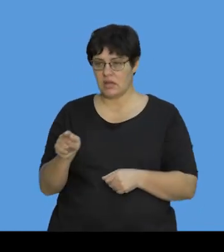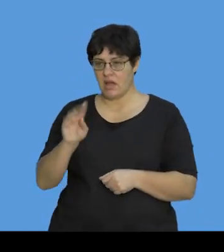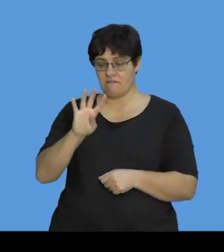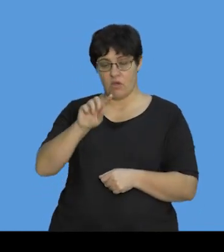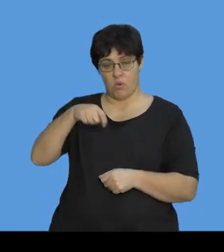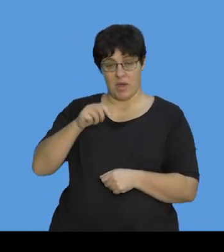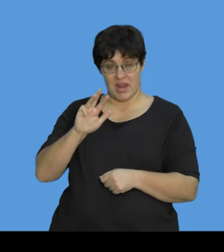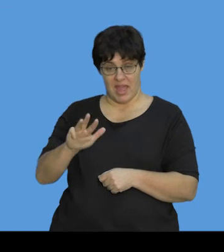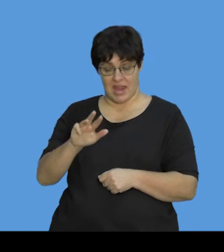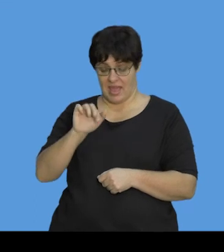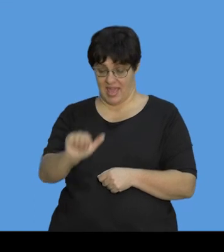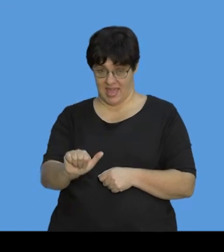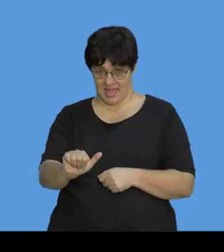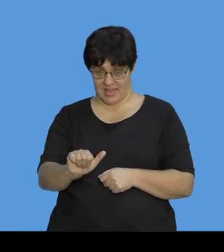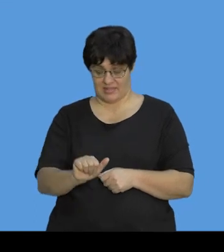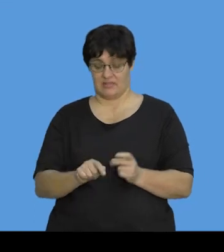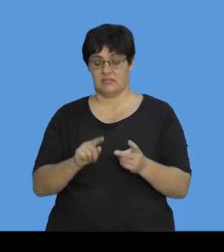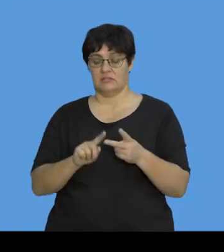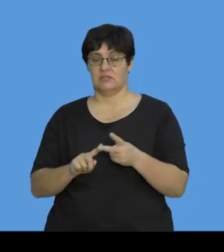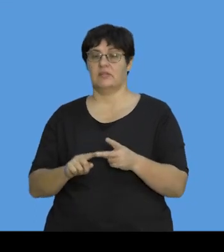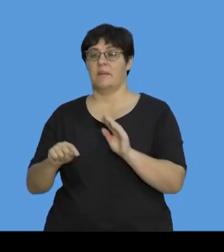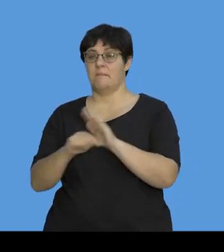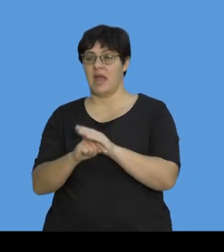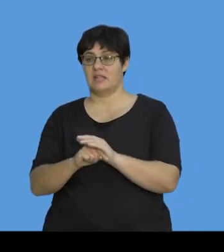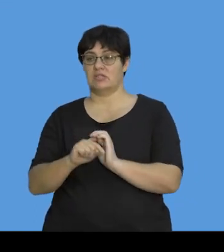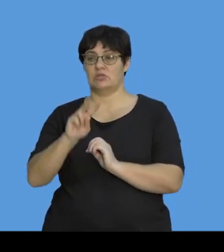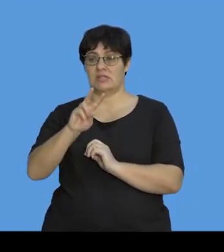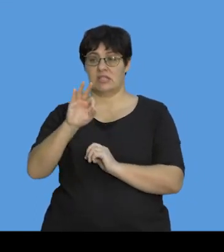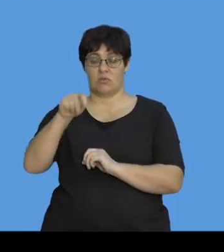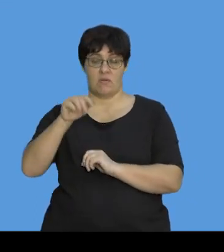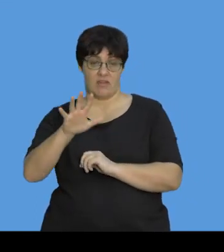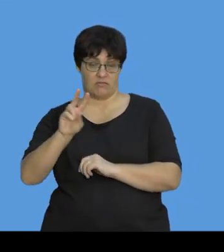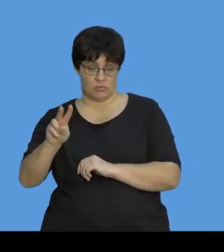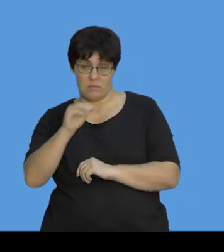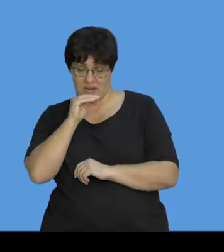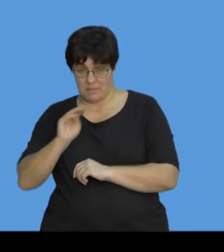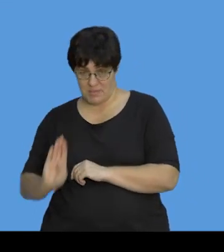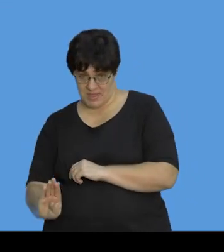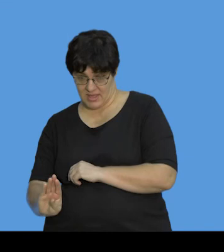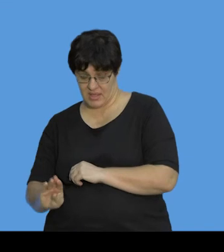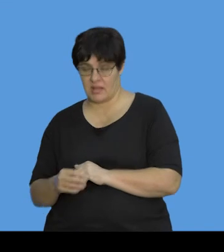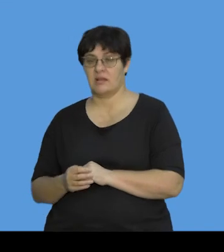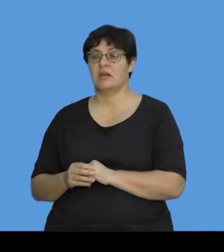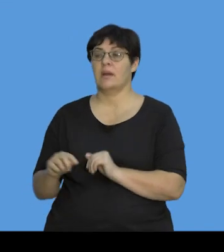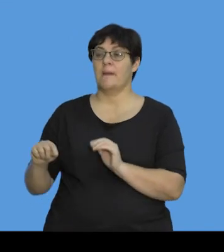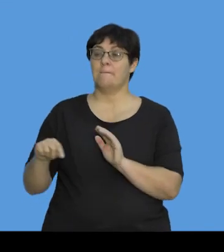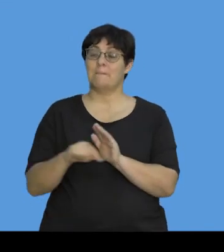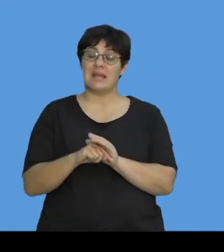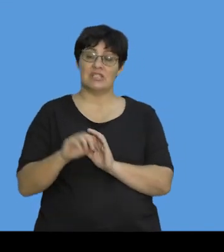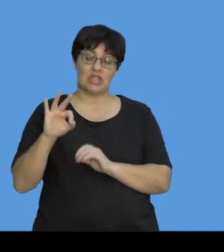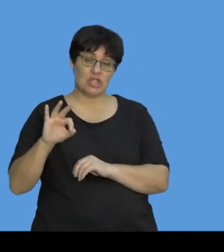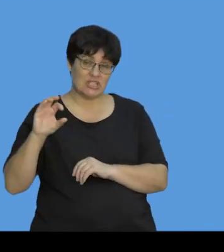4,9 is a, minus 23,52 is b, and minus 30